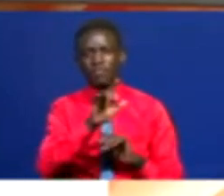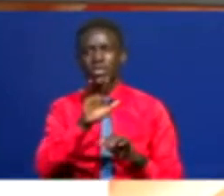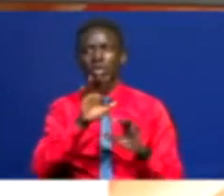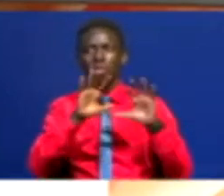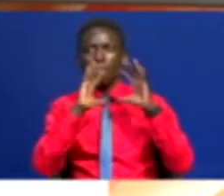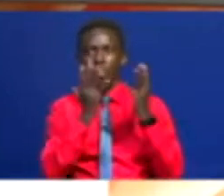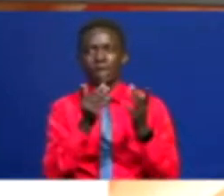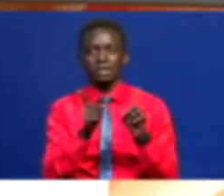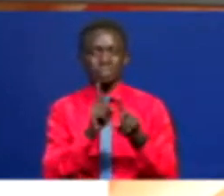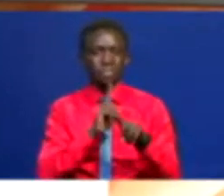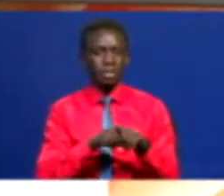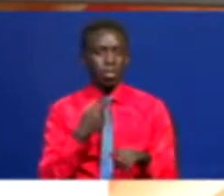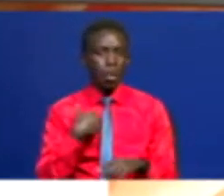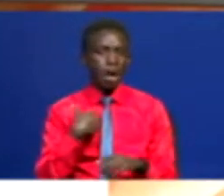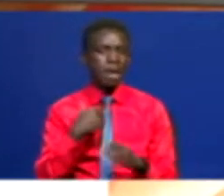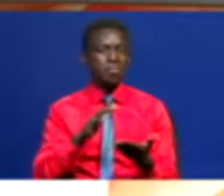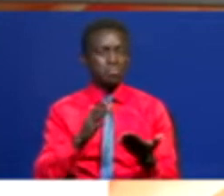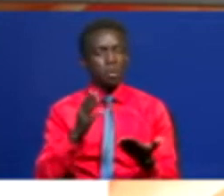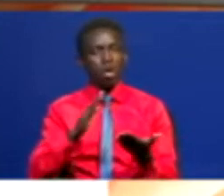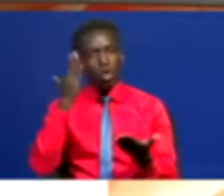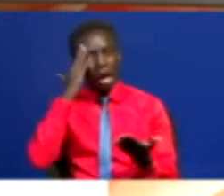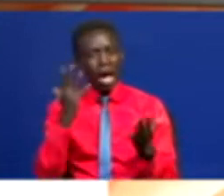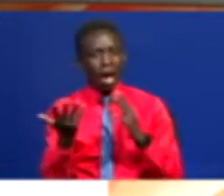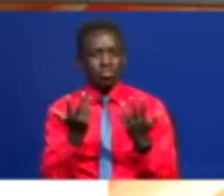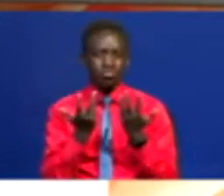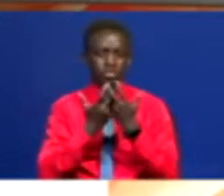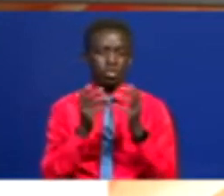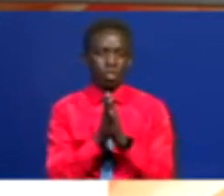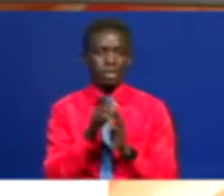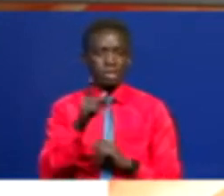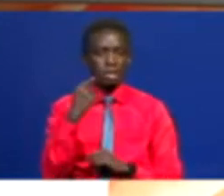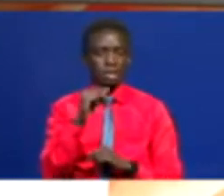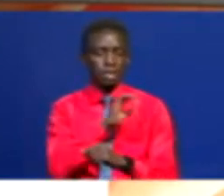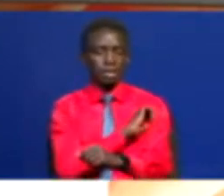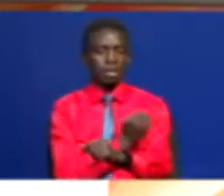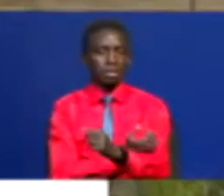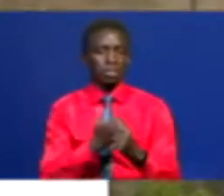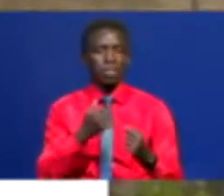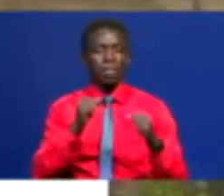adoption of renewable energy, despite hosting immense green energy potential.